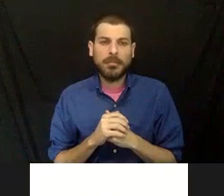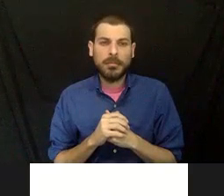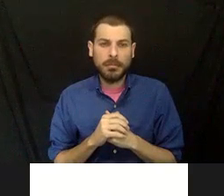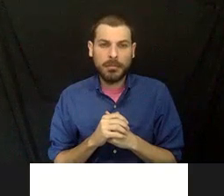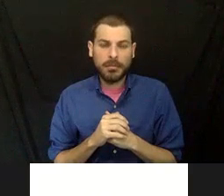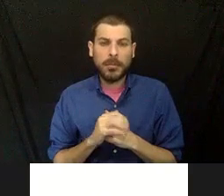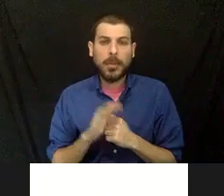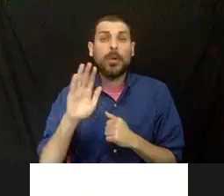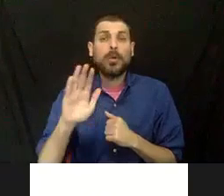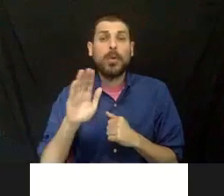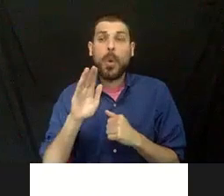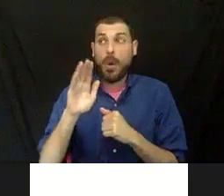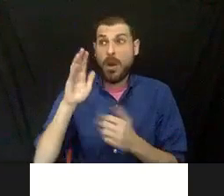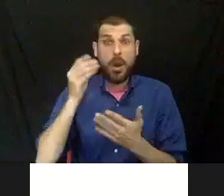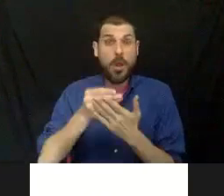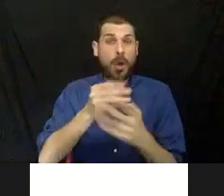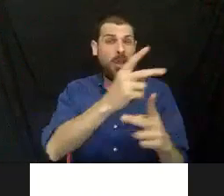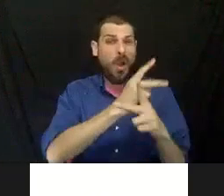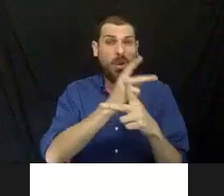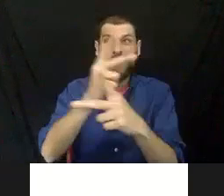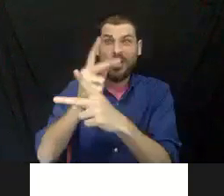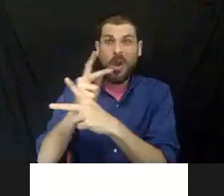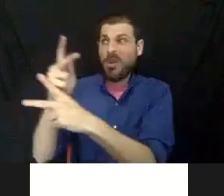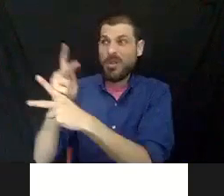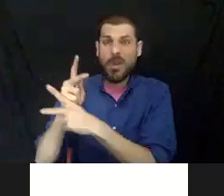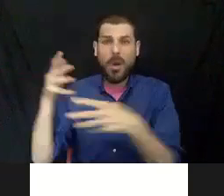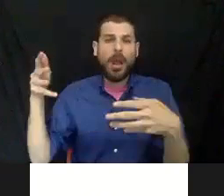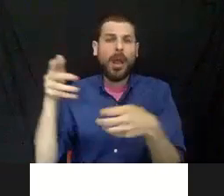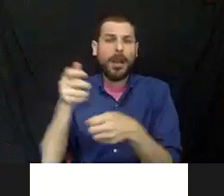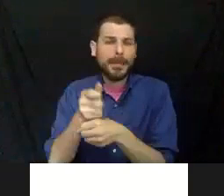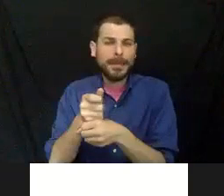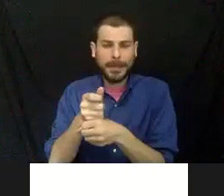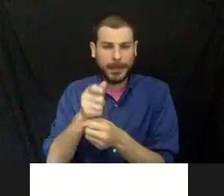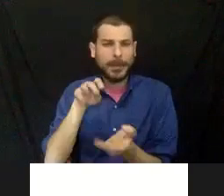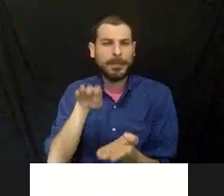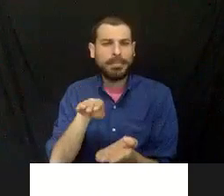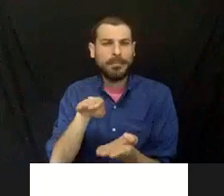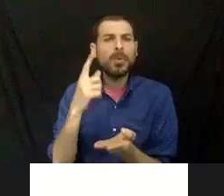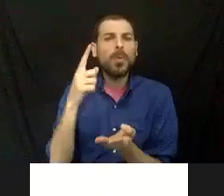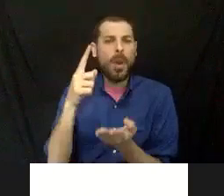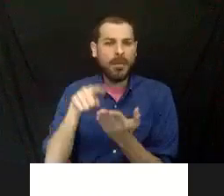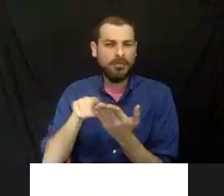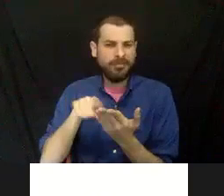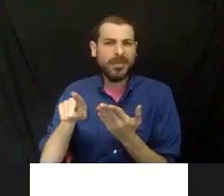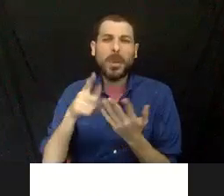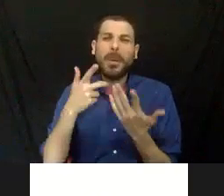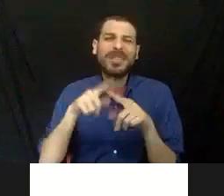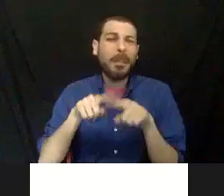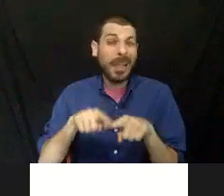your loans. There are some factors that need to be considered, like the type of your loan and whether you consolidated